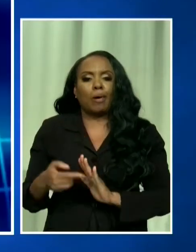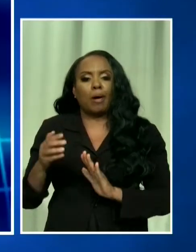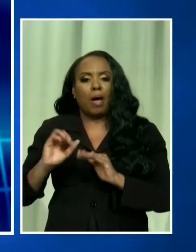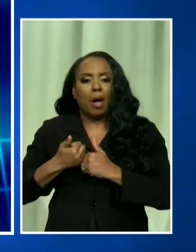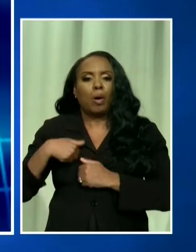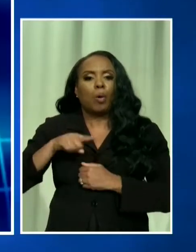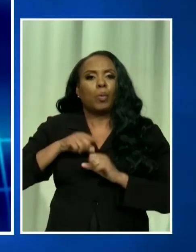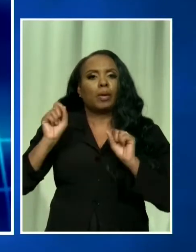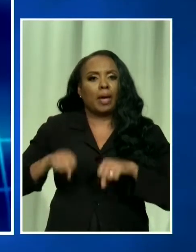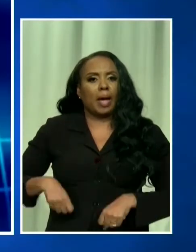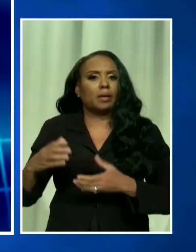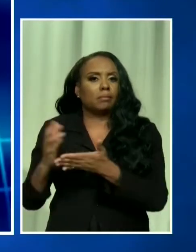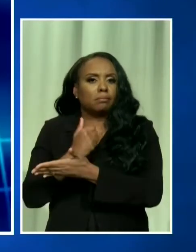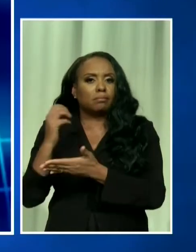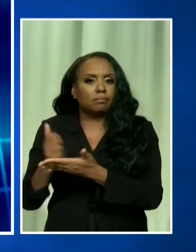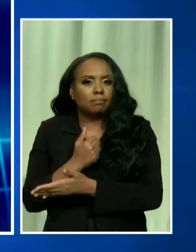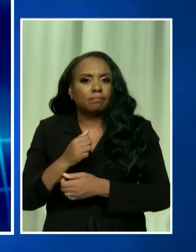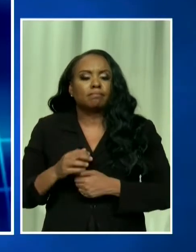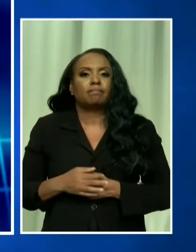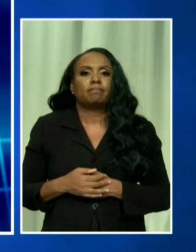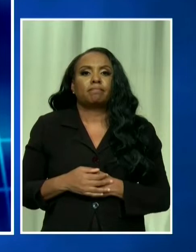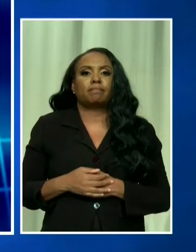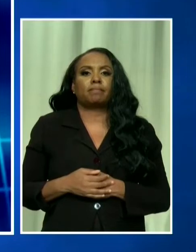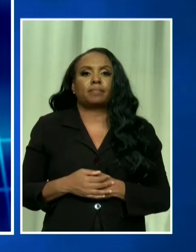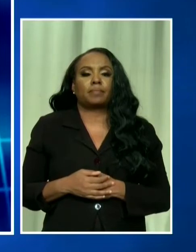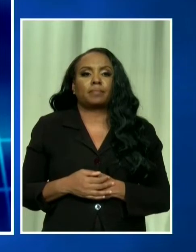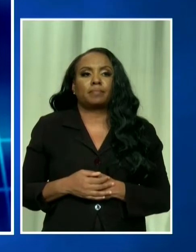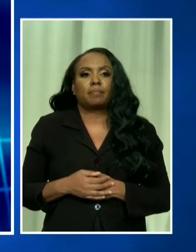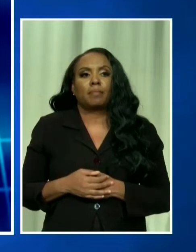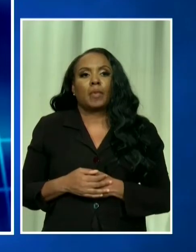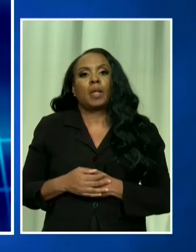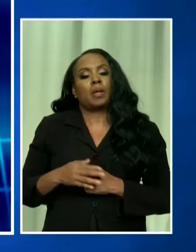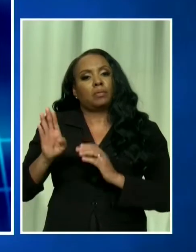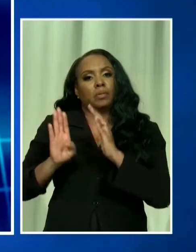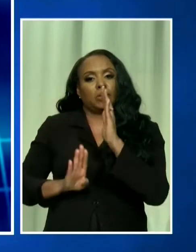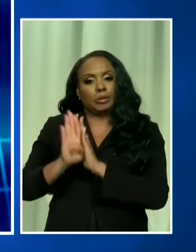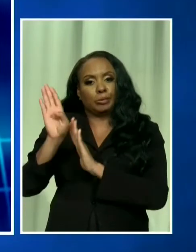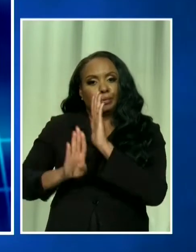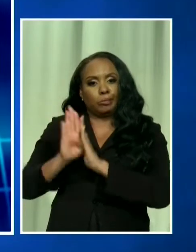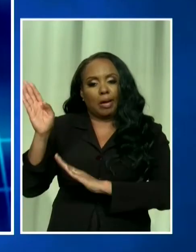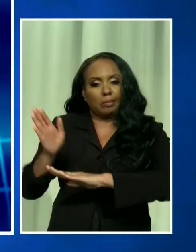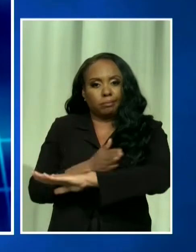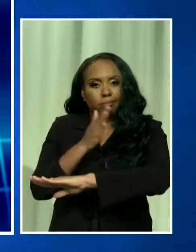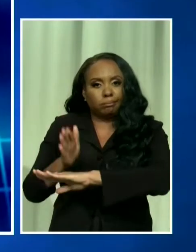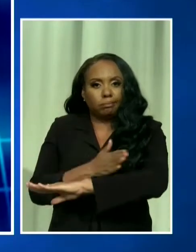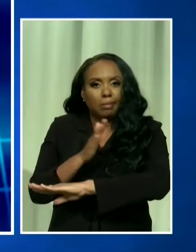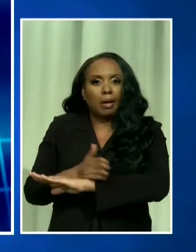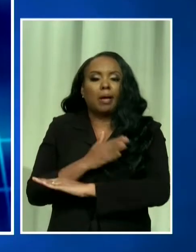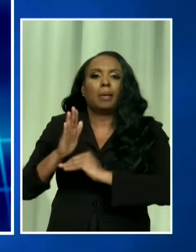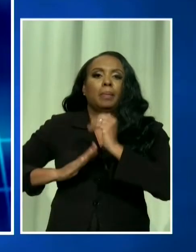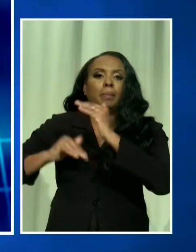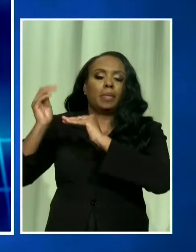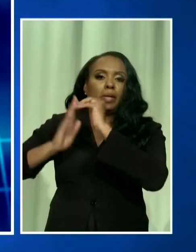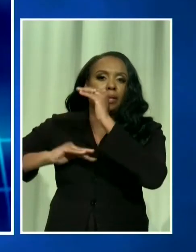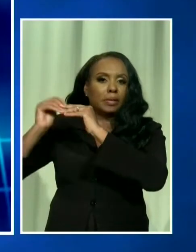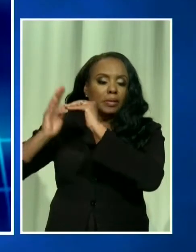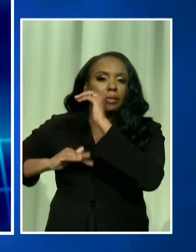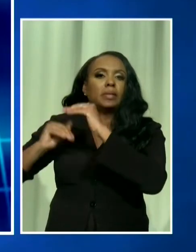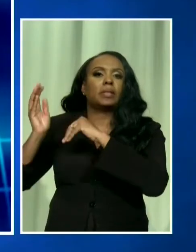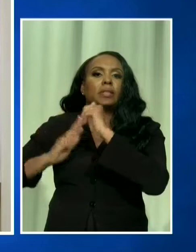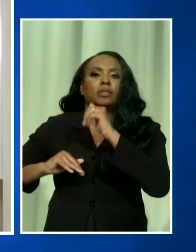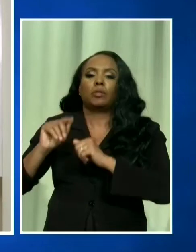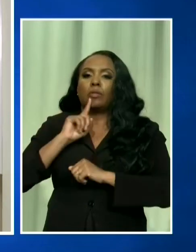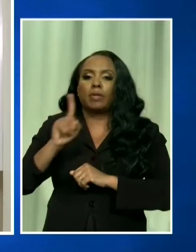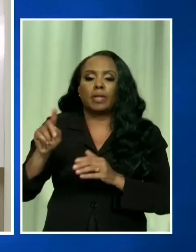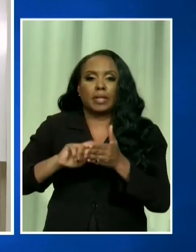Redeveloping buildings such as those at the Town and Country Planning Department is a saving to government. That's how Senior Minister